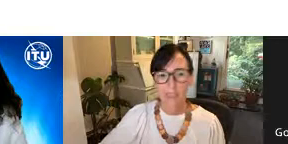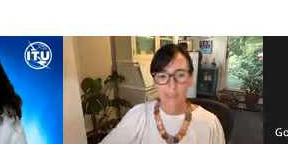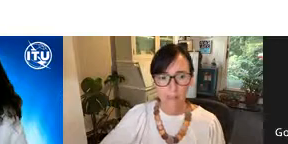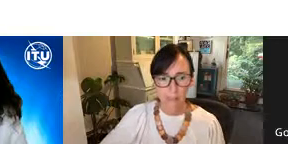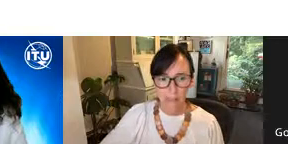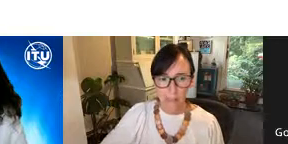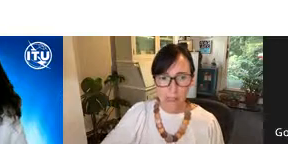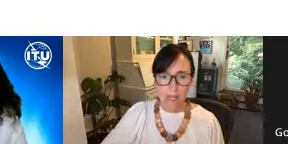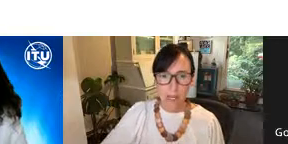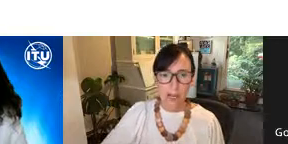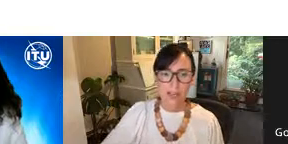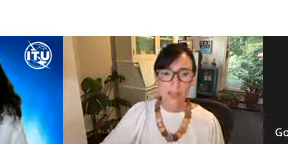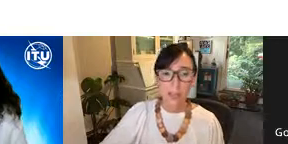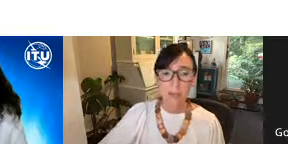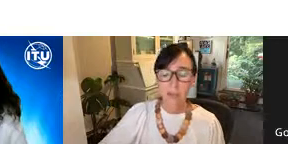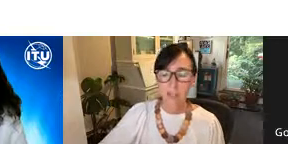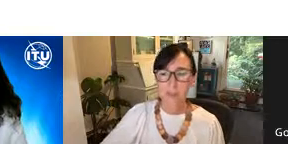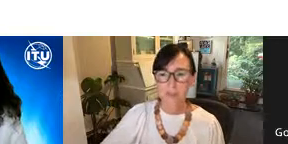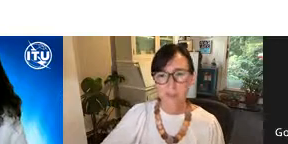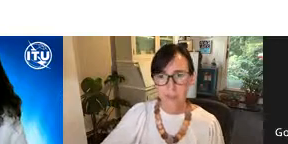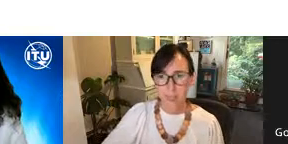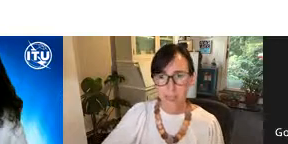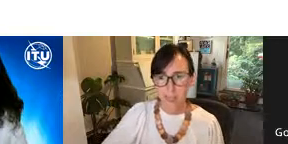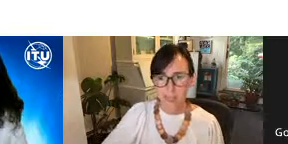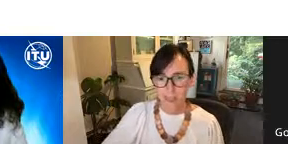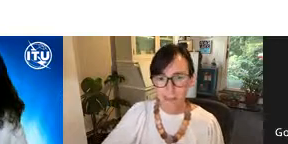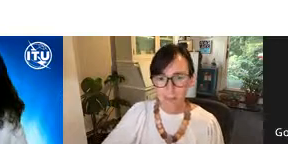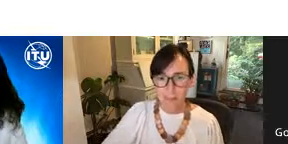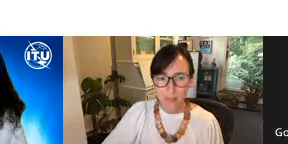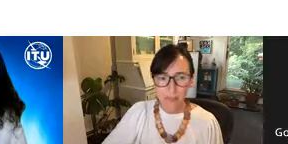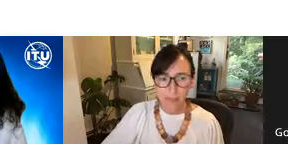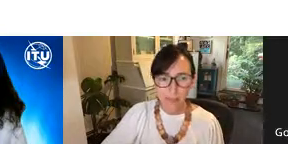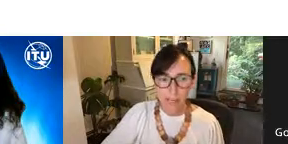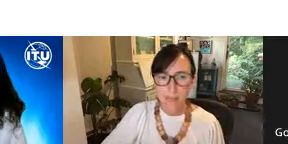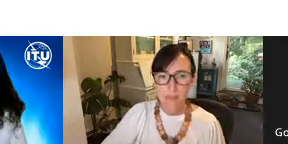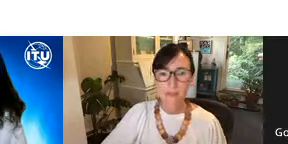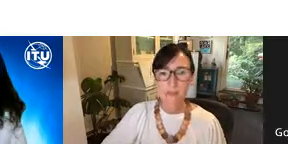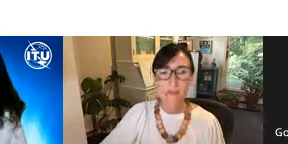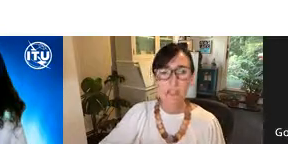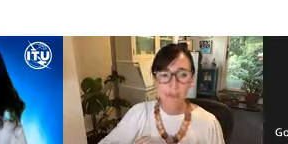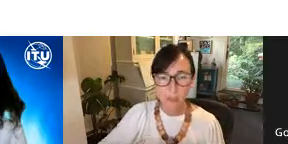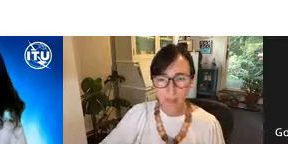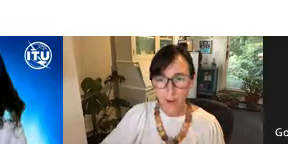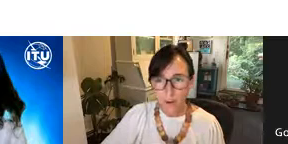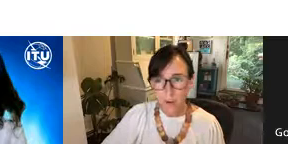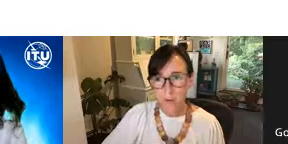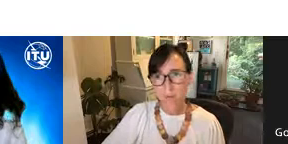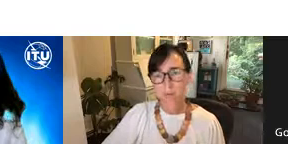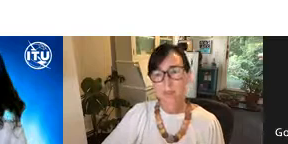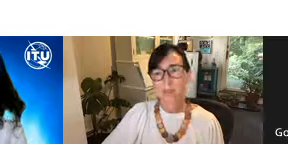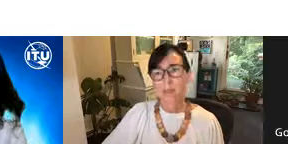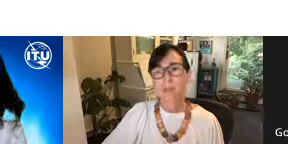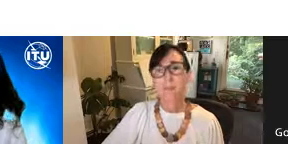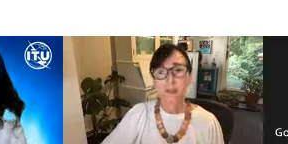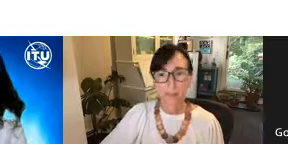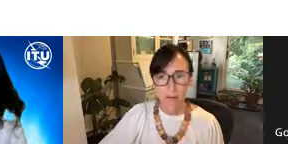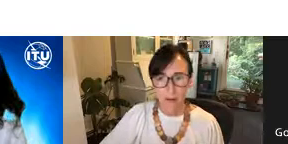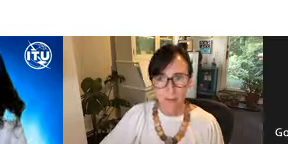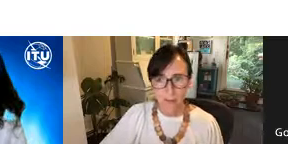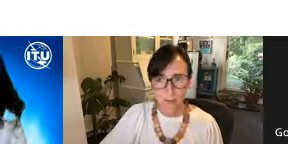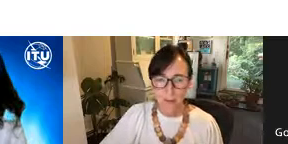a convenience. And that is what universal design is. It's designed to be used by all people,